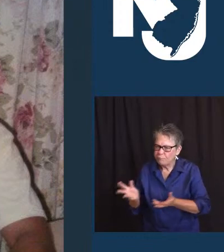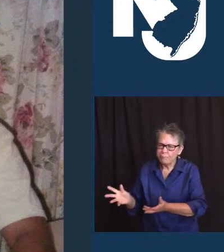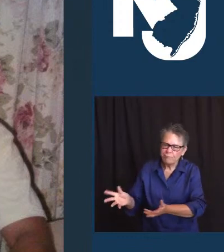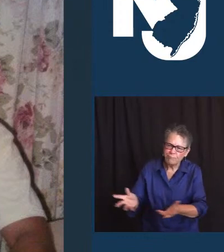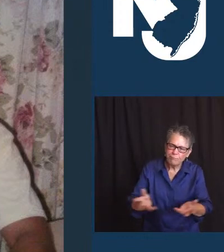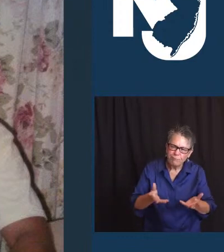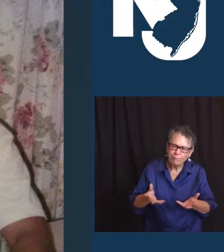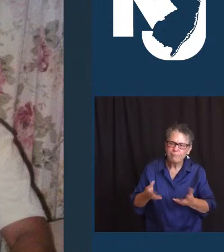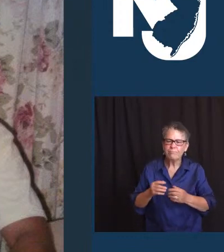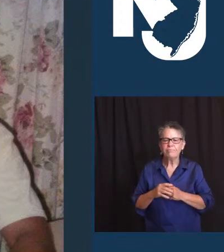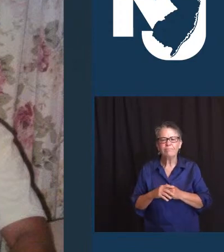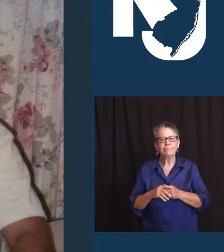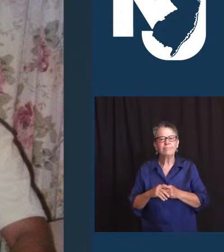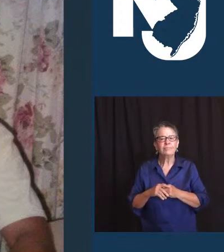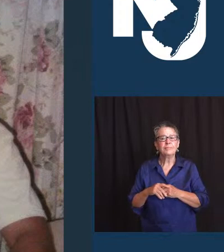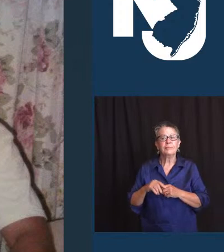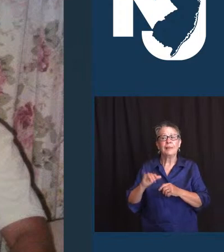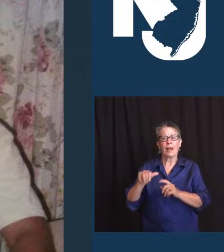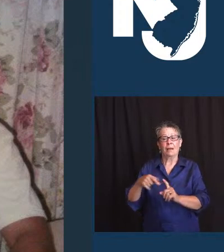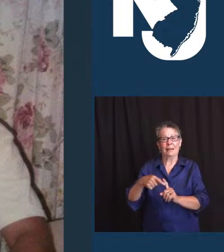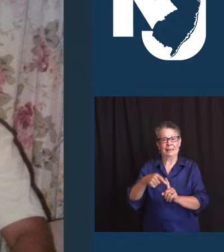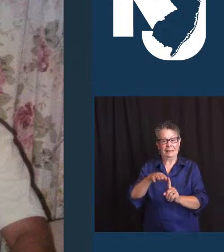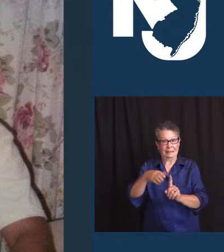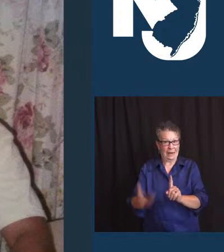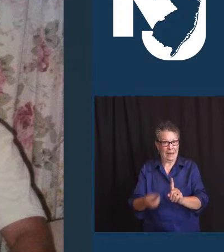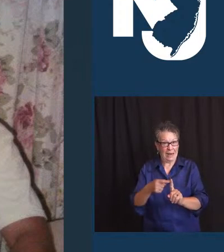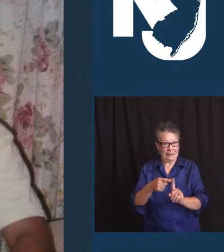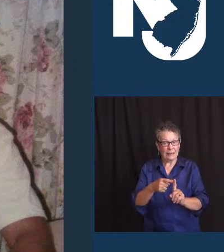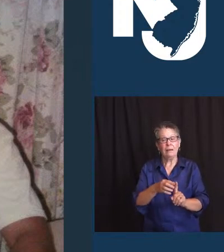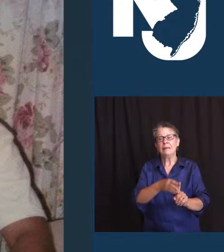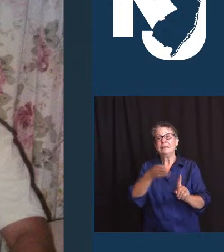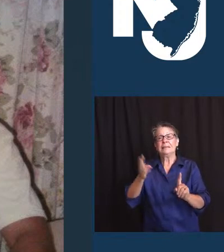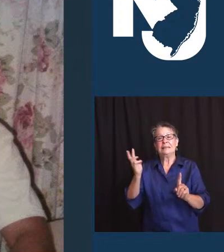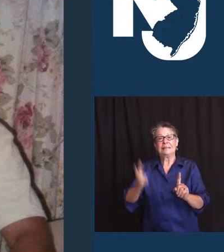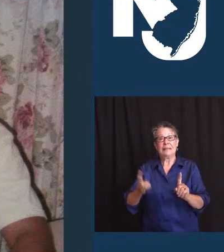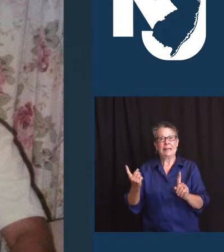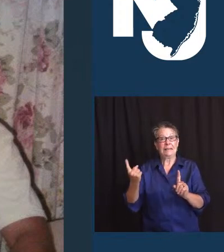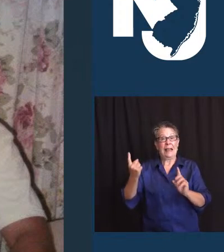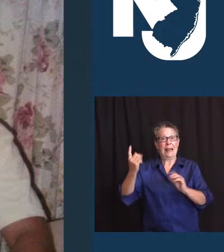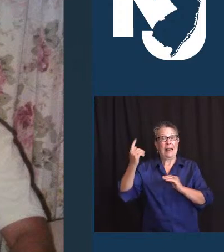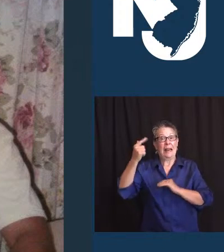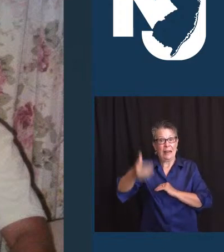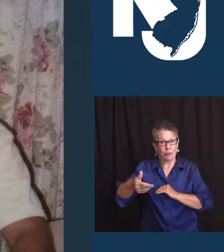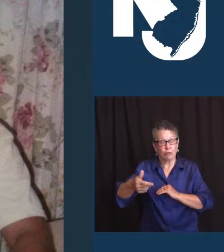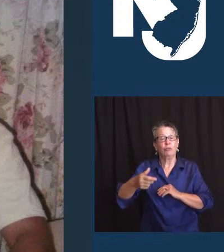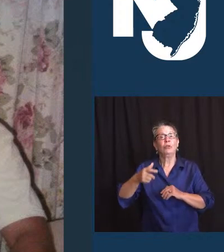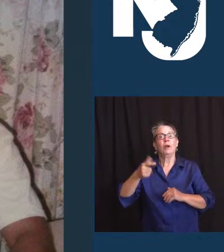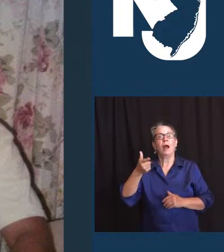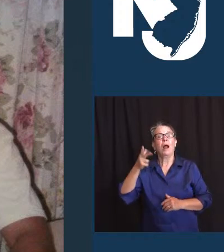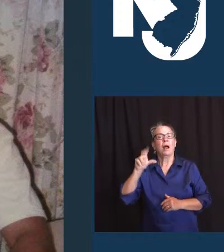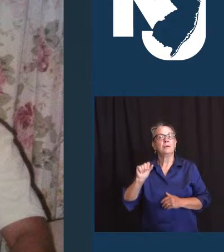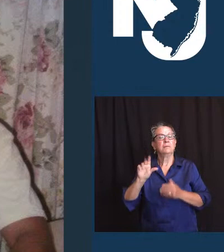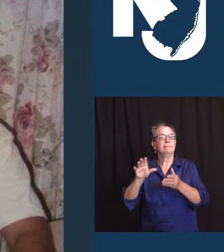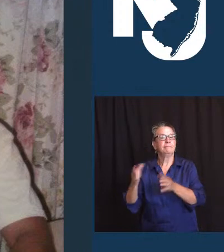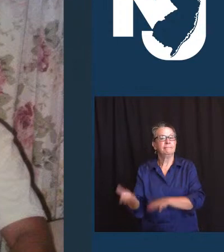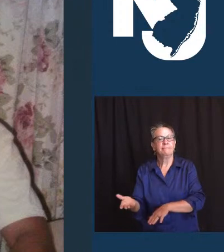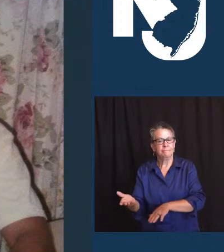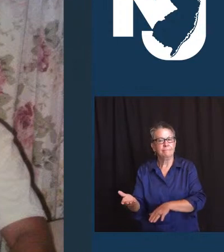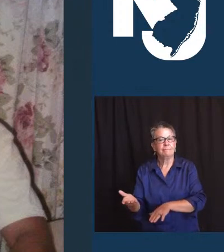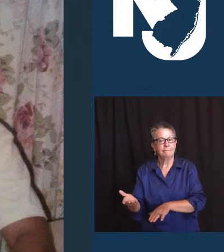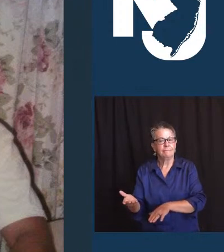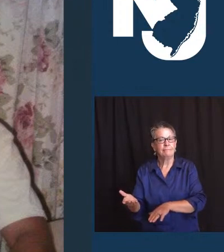lost Manny, Gus lost his own battle with COVID. Gus was born in New York and raised on our side of the